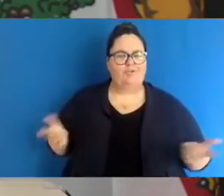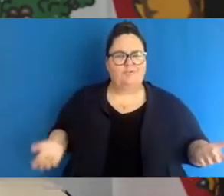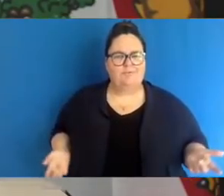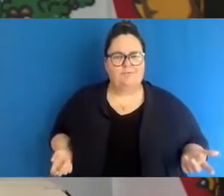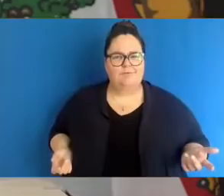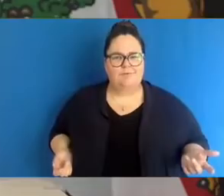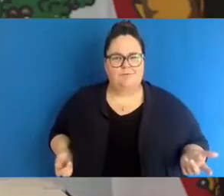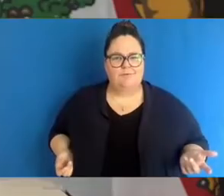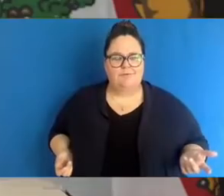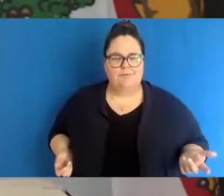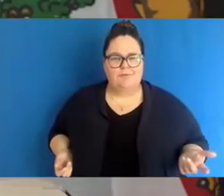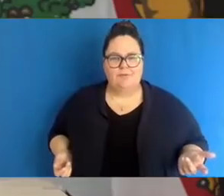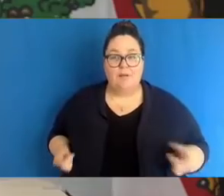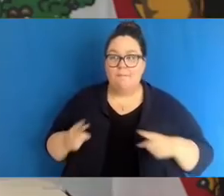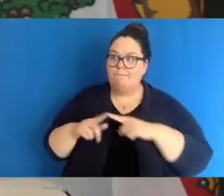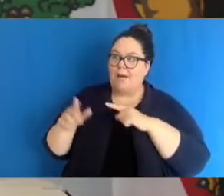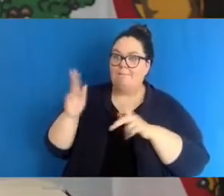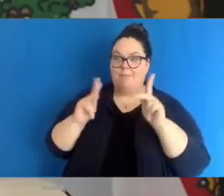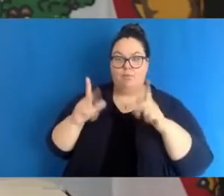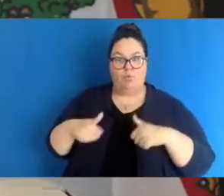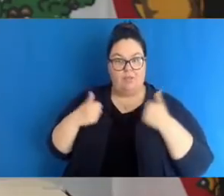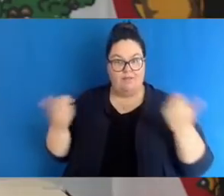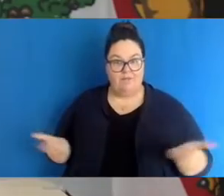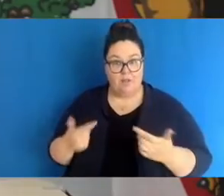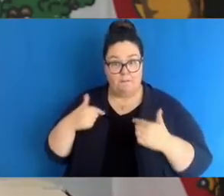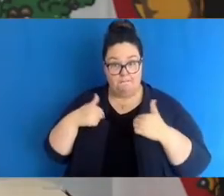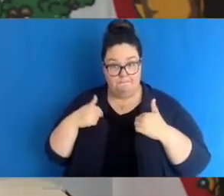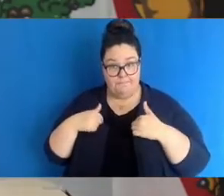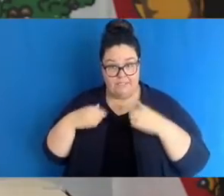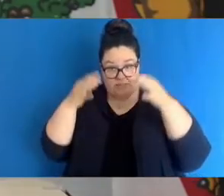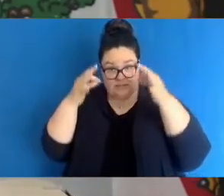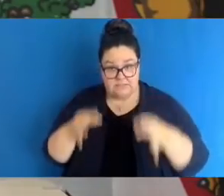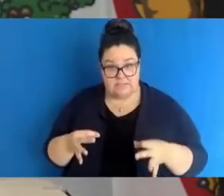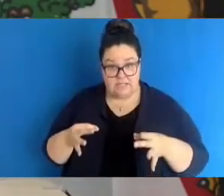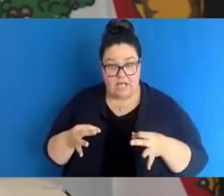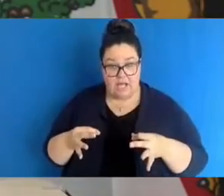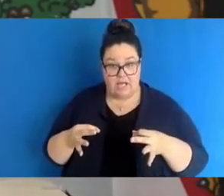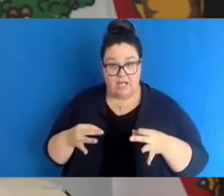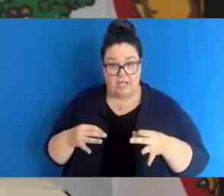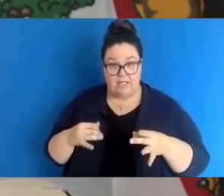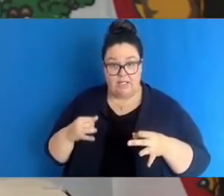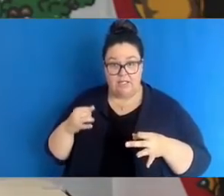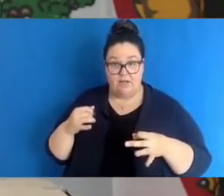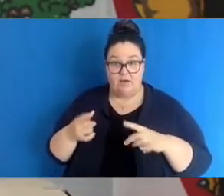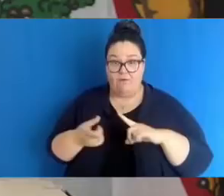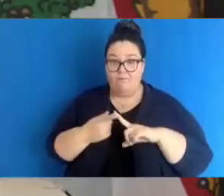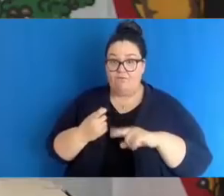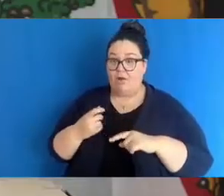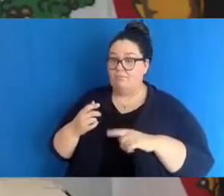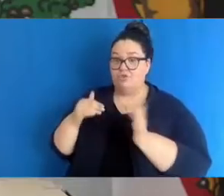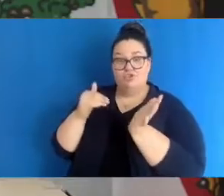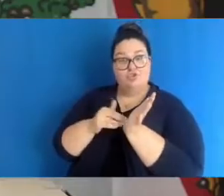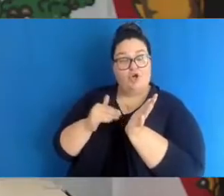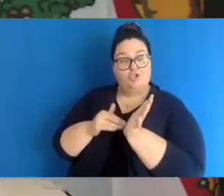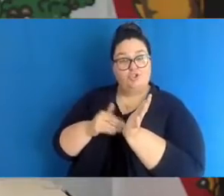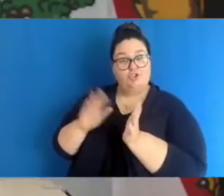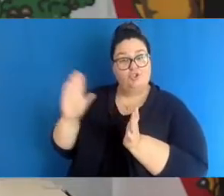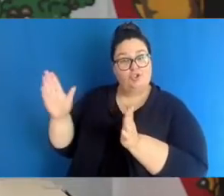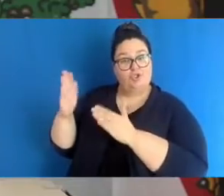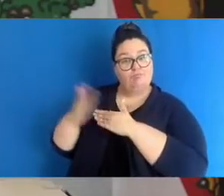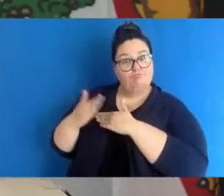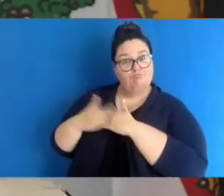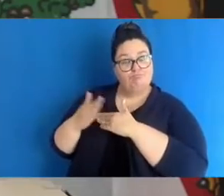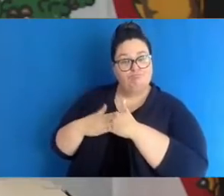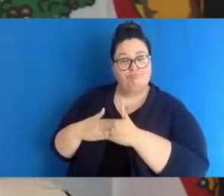that every decision that I have made, if it falls to me, has come from her advice. I